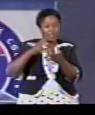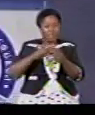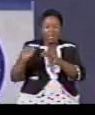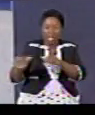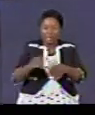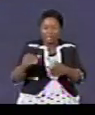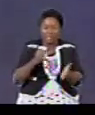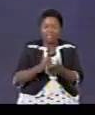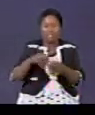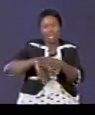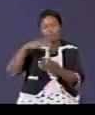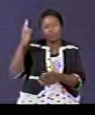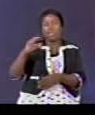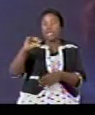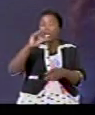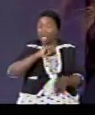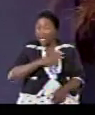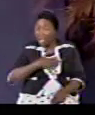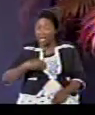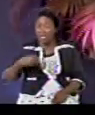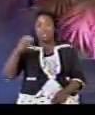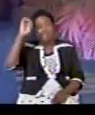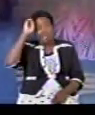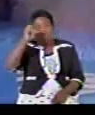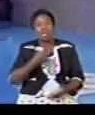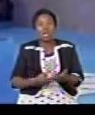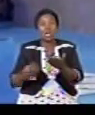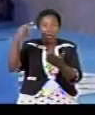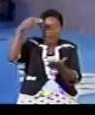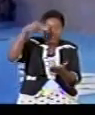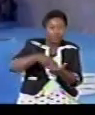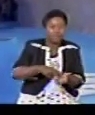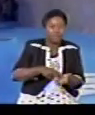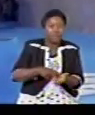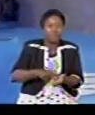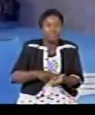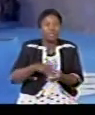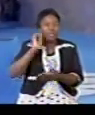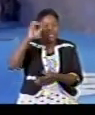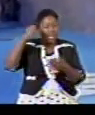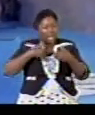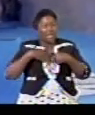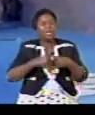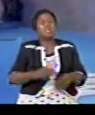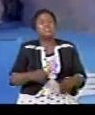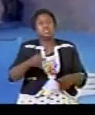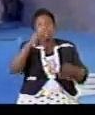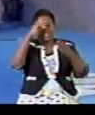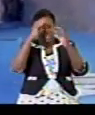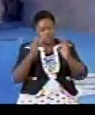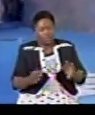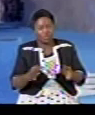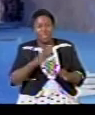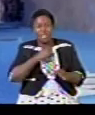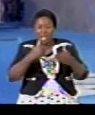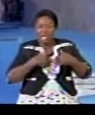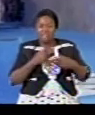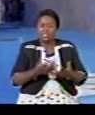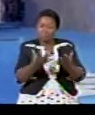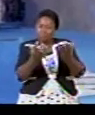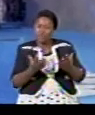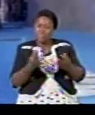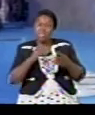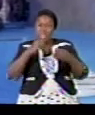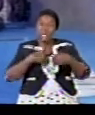it out and he arose. He had the intention, I will